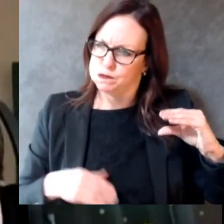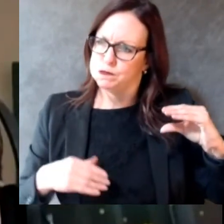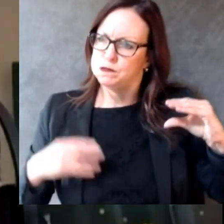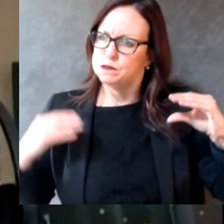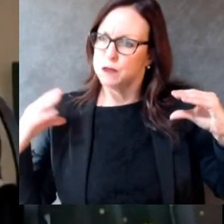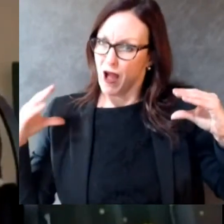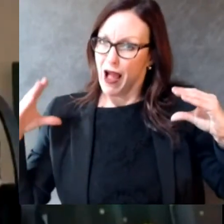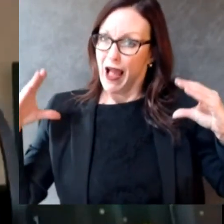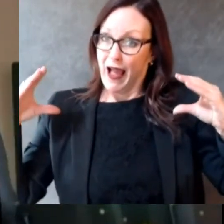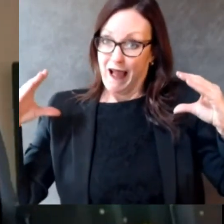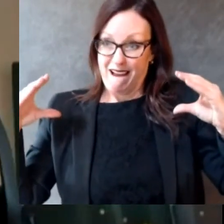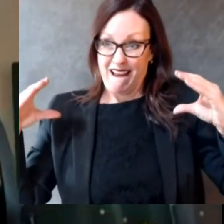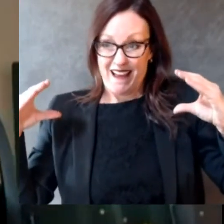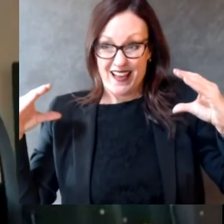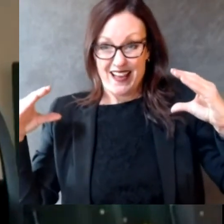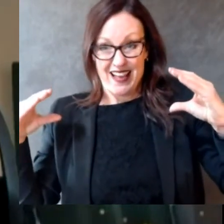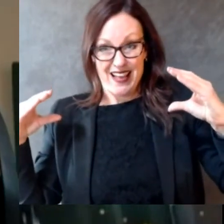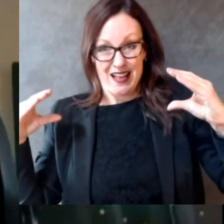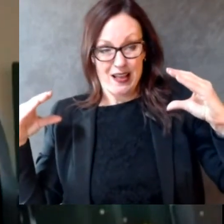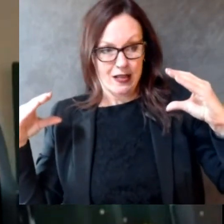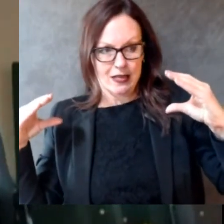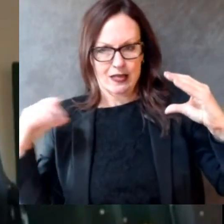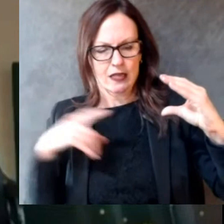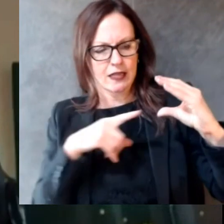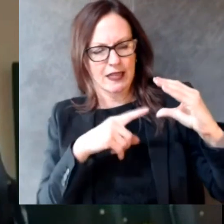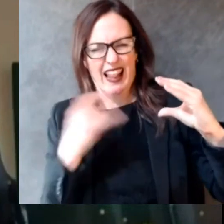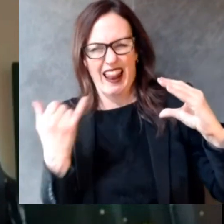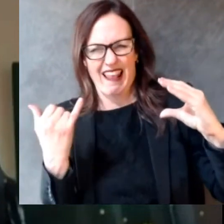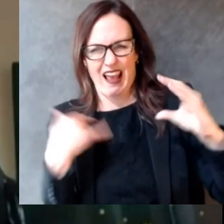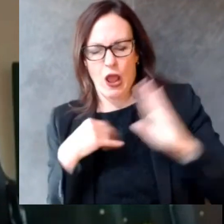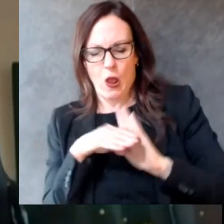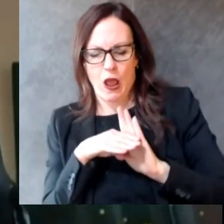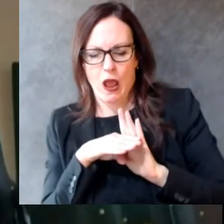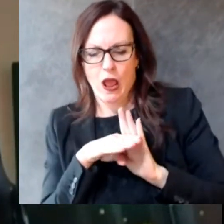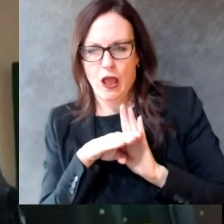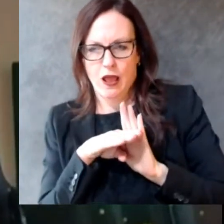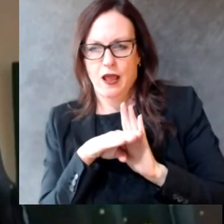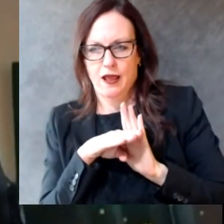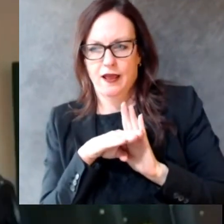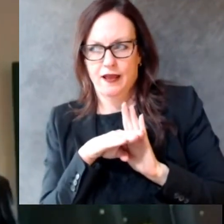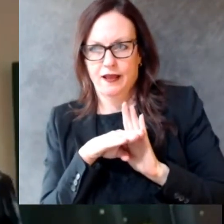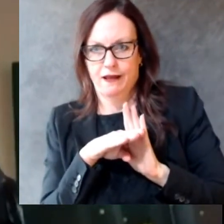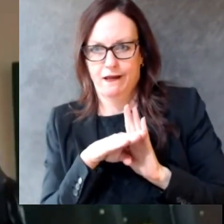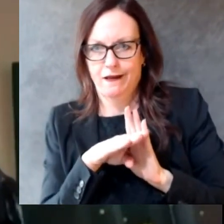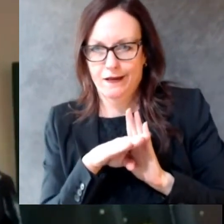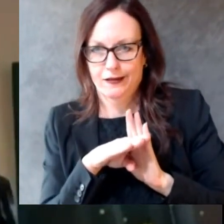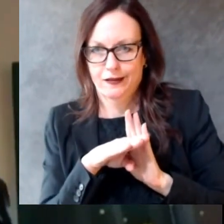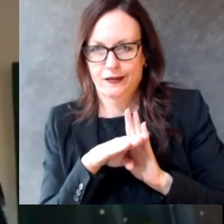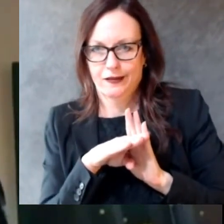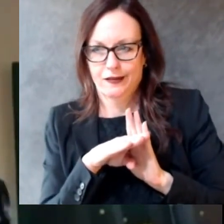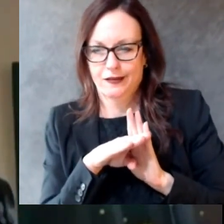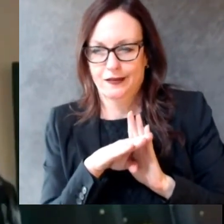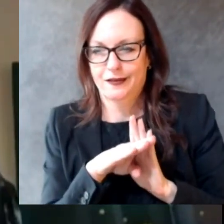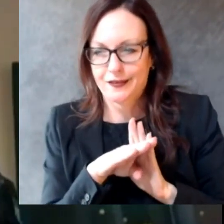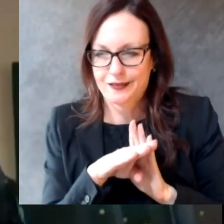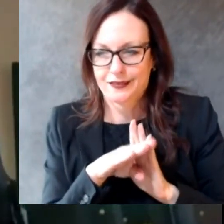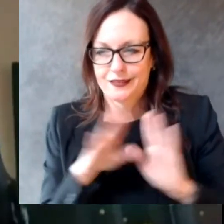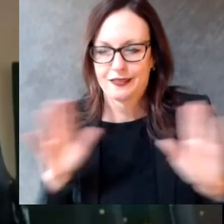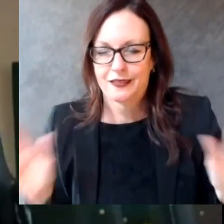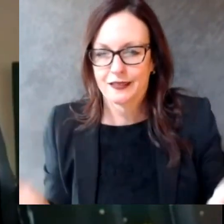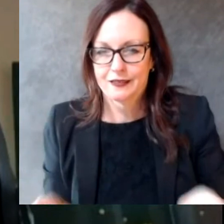60, 70, 80% numbers. And the most important thing is that we continue to give people